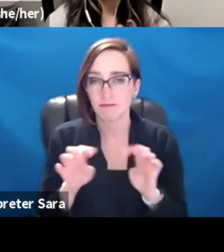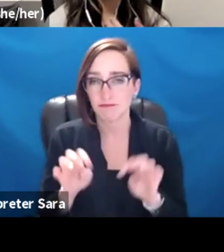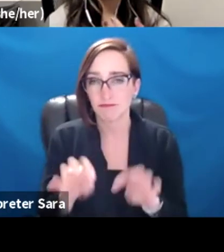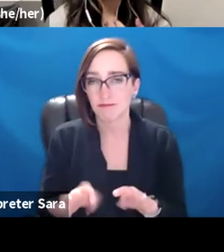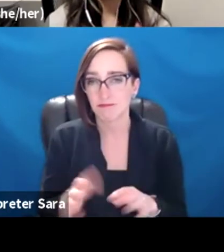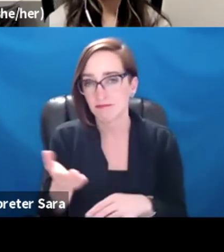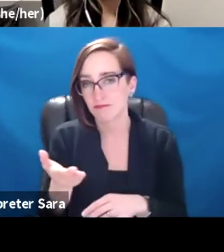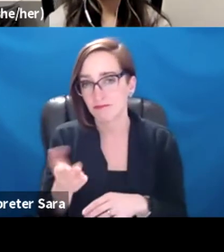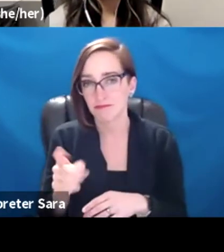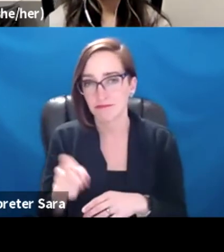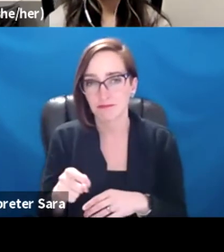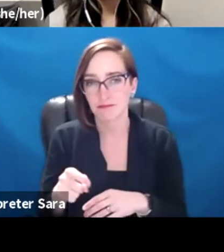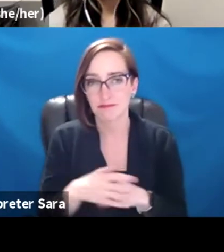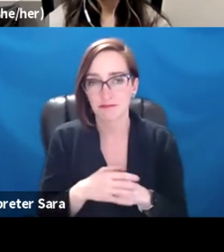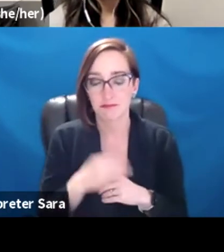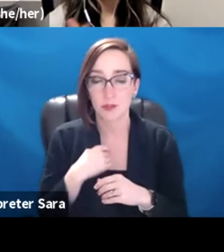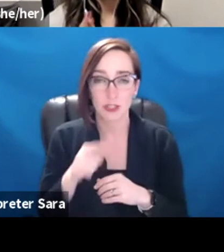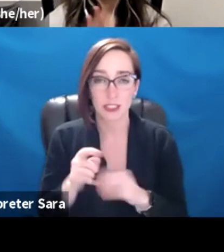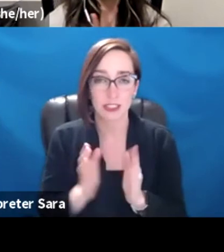Do I need to ask for help